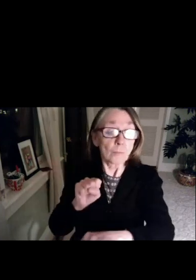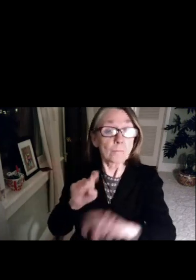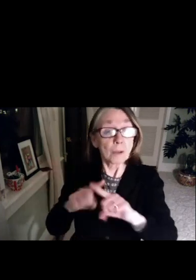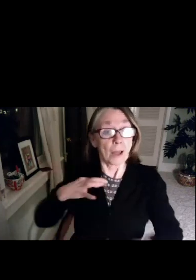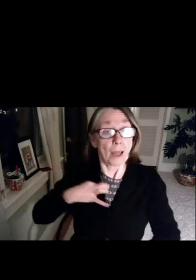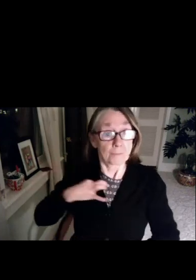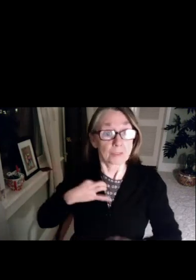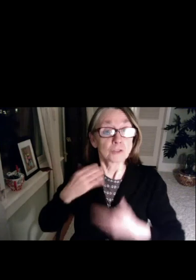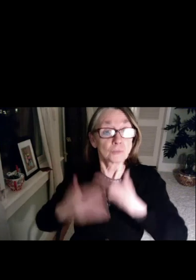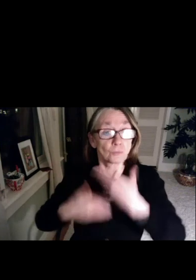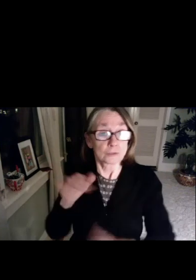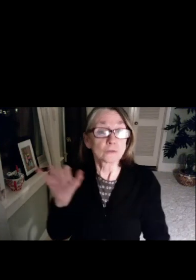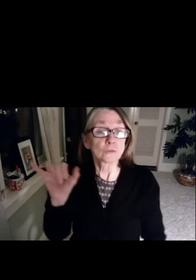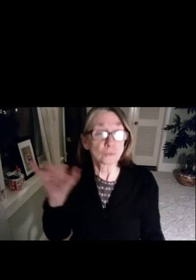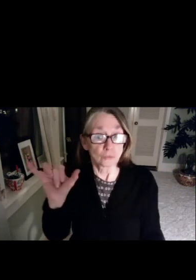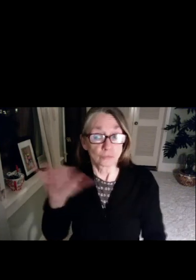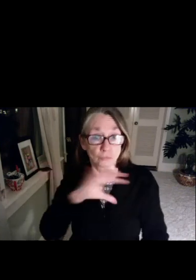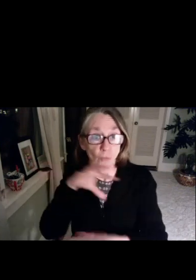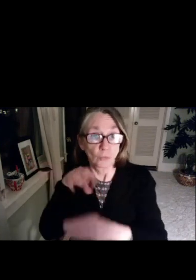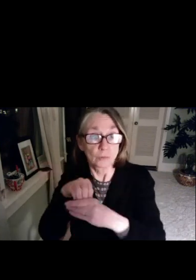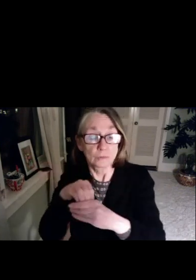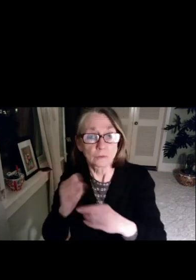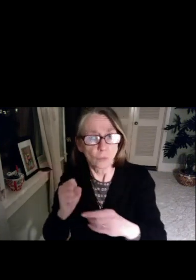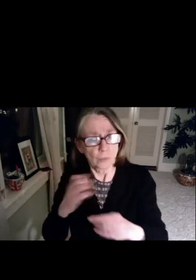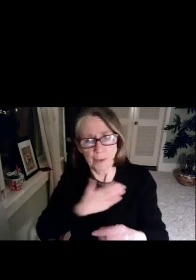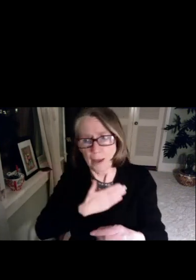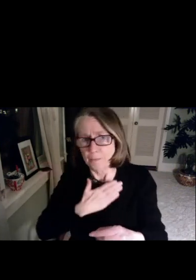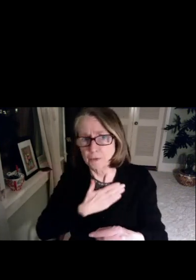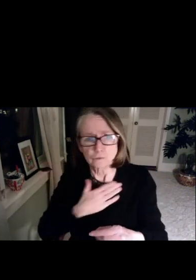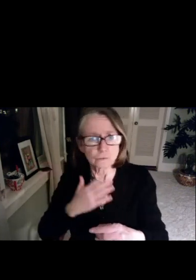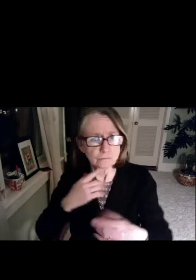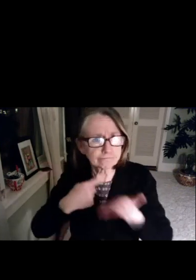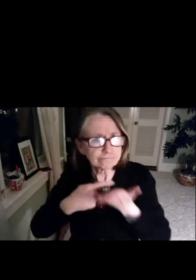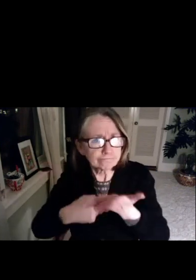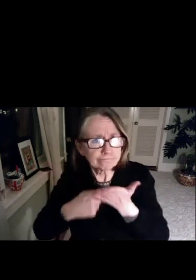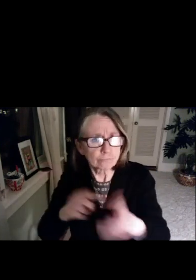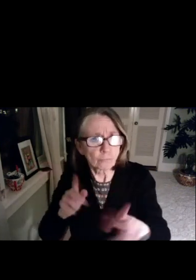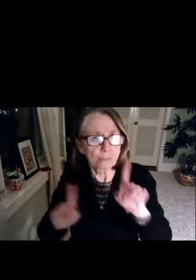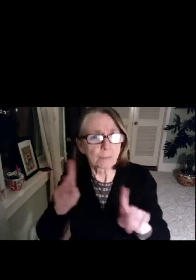application process. So that is something that we would talk to people about.